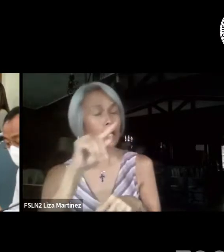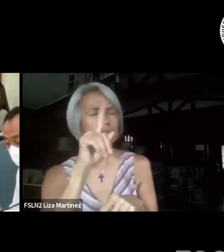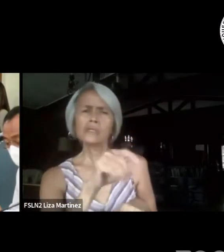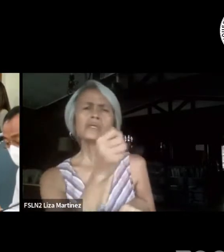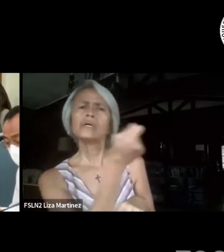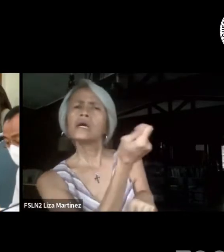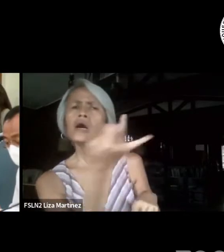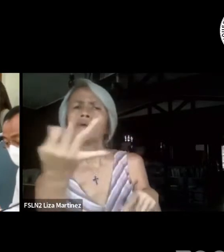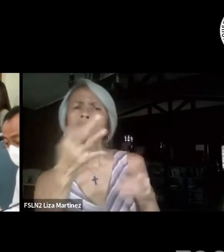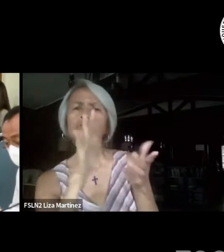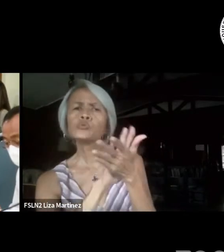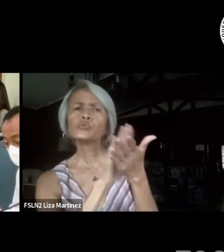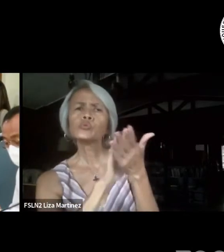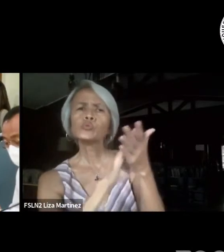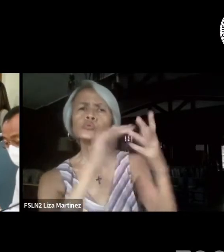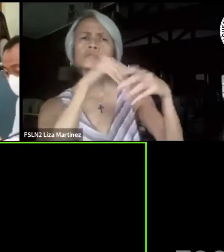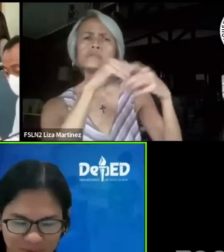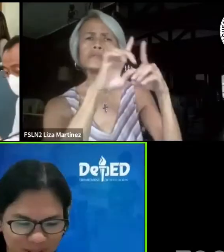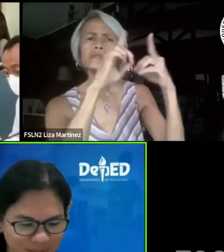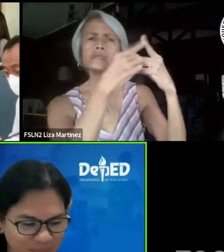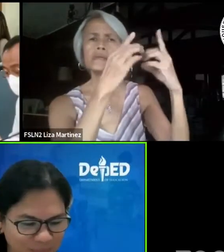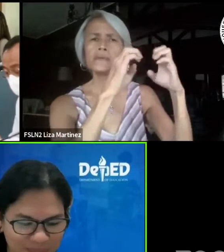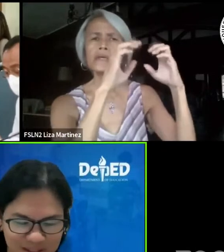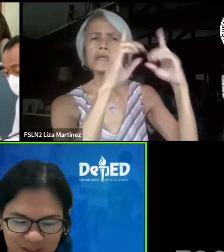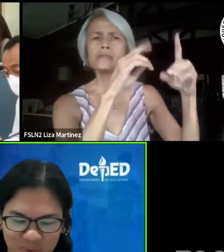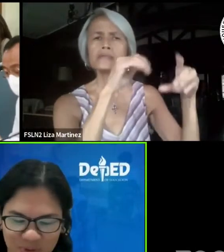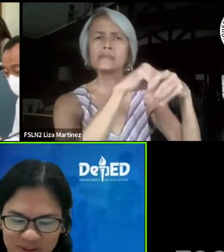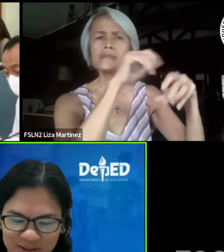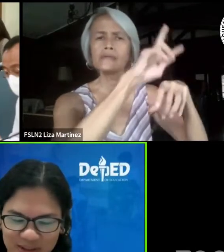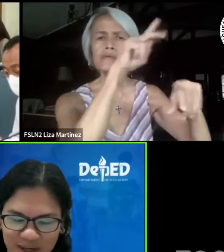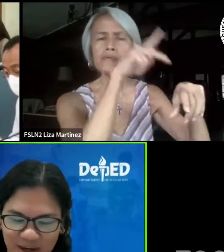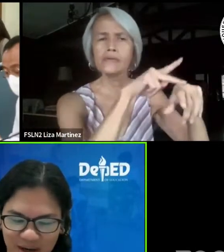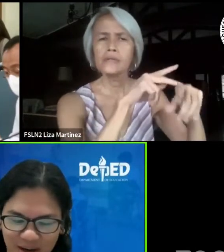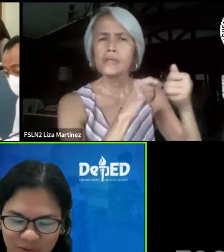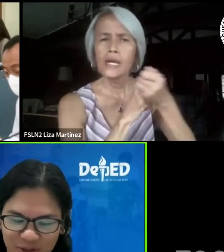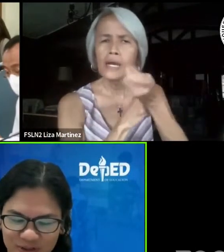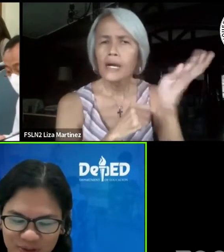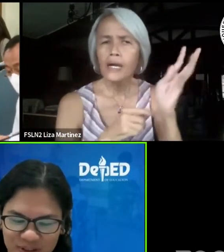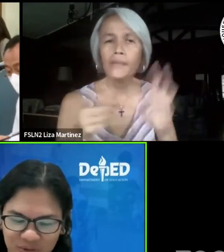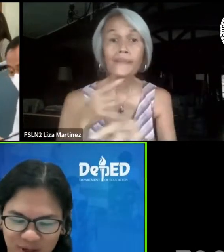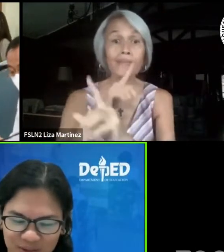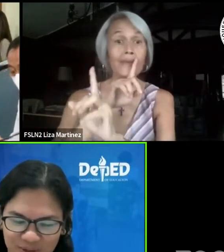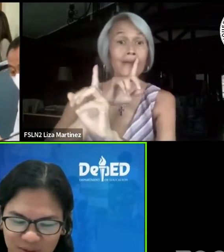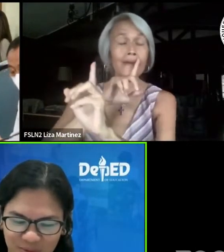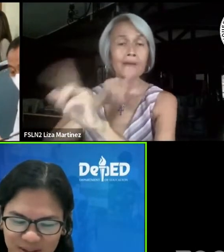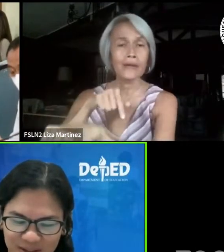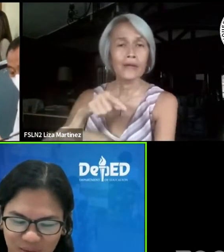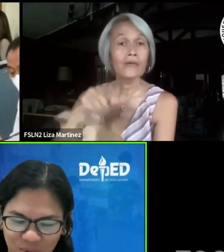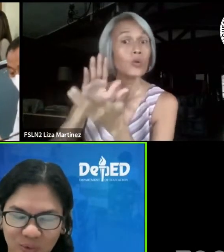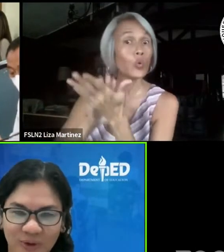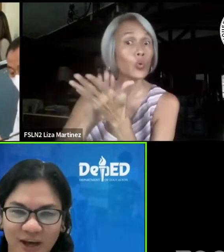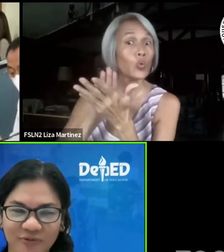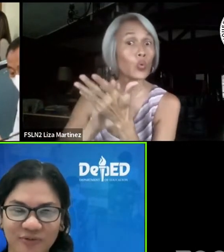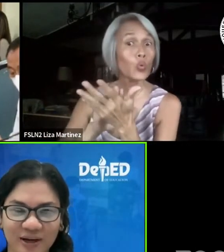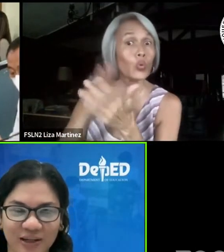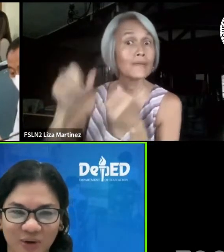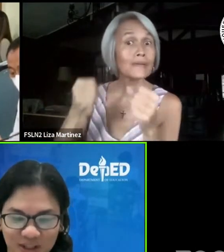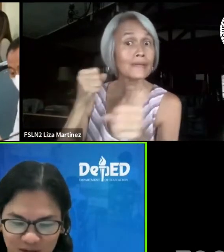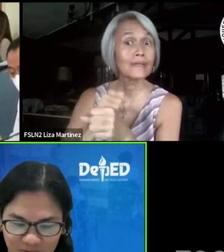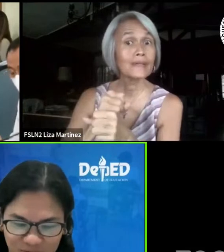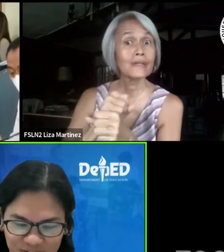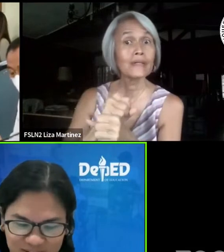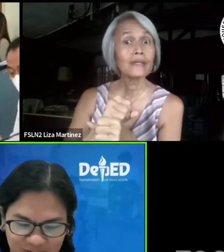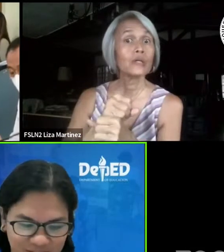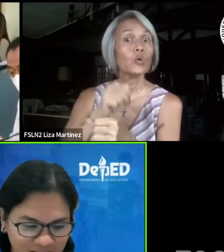as to the number of schools for our public schools, for school year 21-22, we have